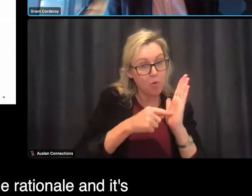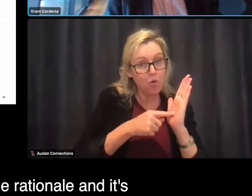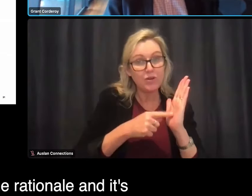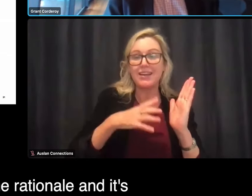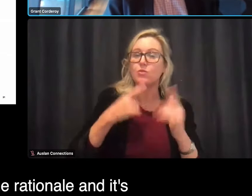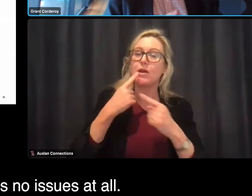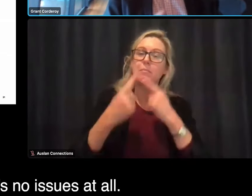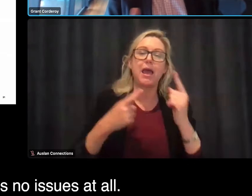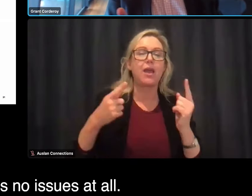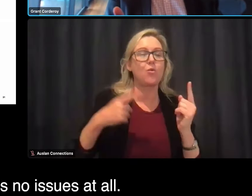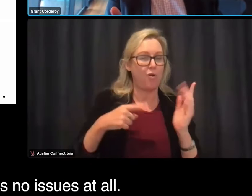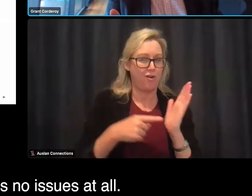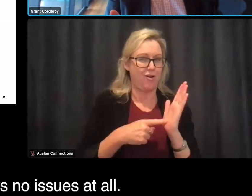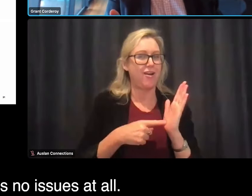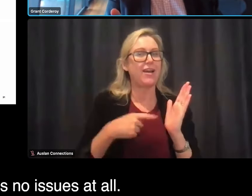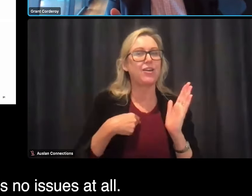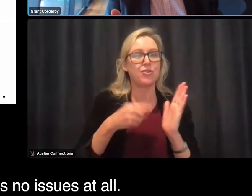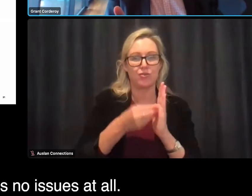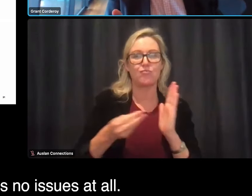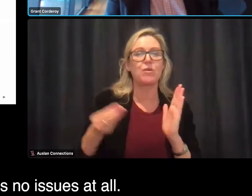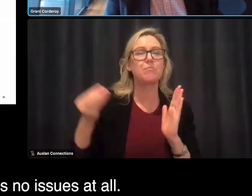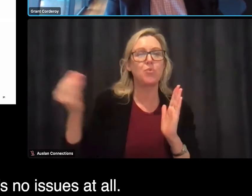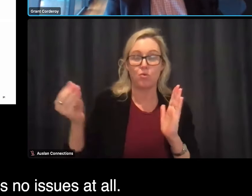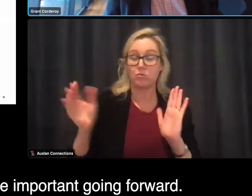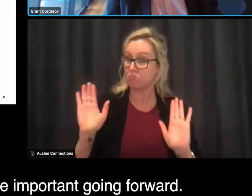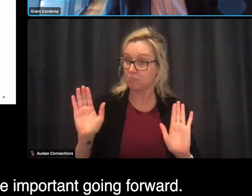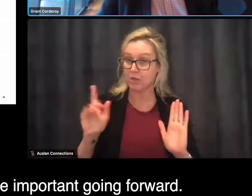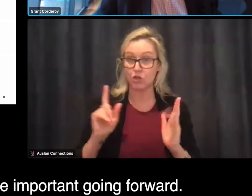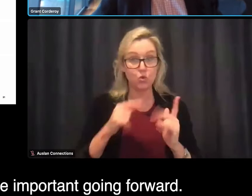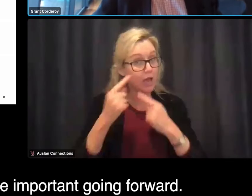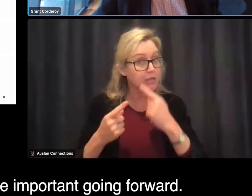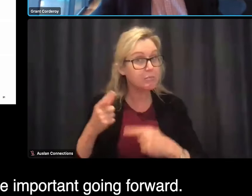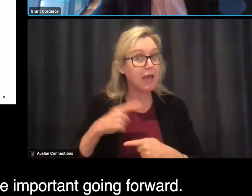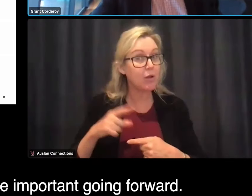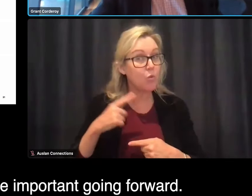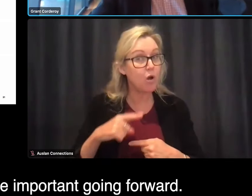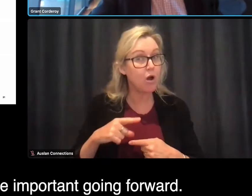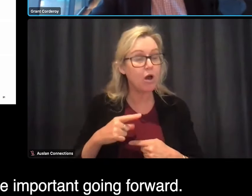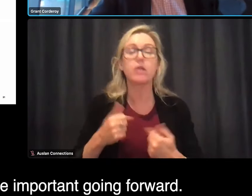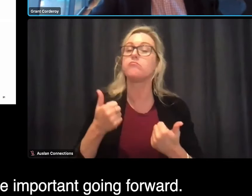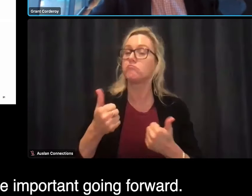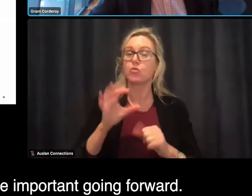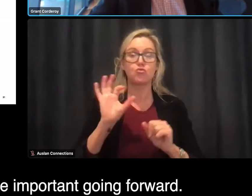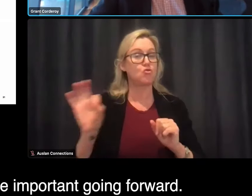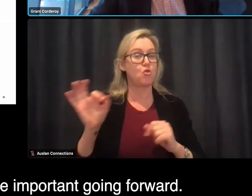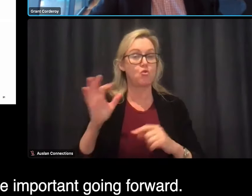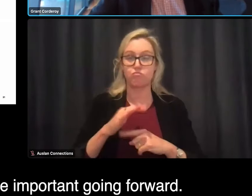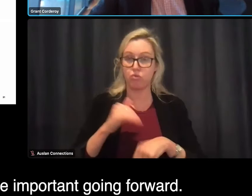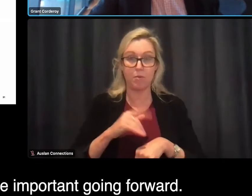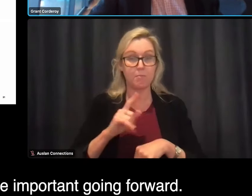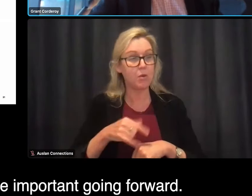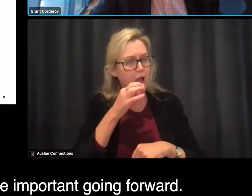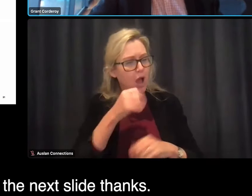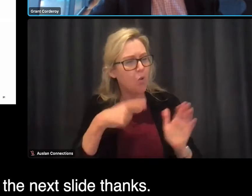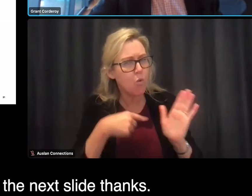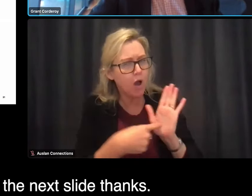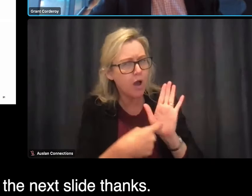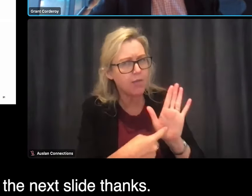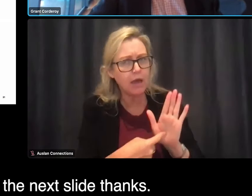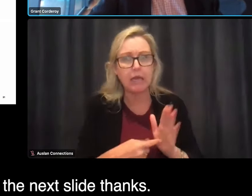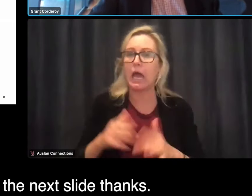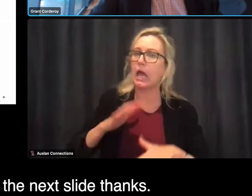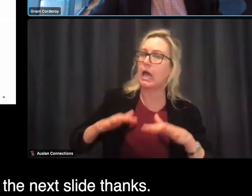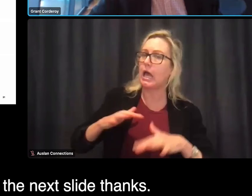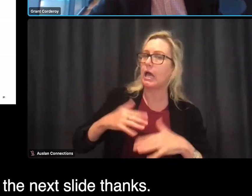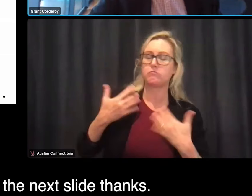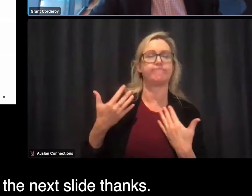got the rationale and supportable, there are no issues at all. But that's what's going to be important going forward. So if we can just go